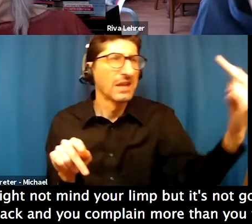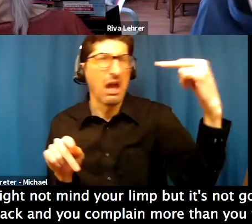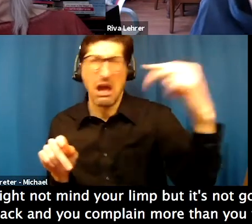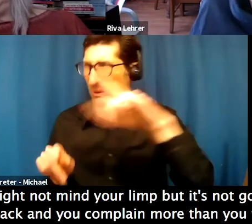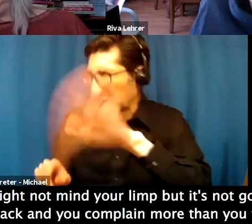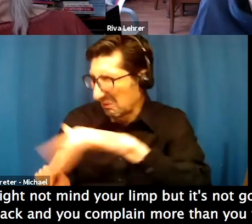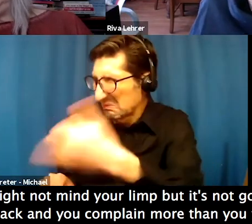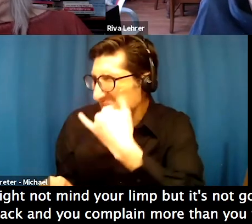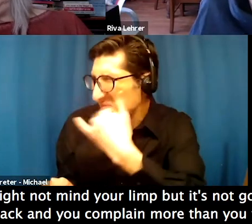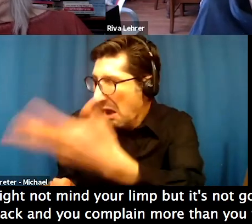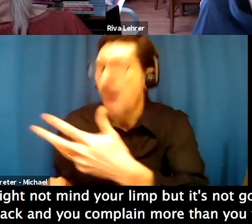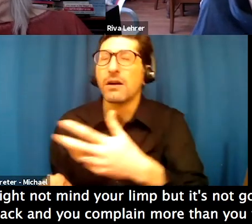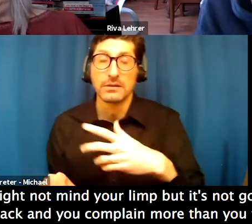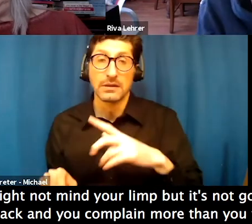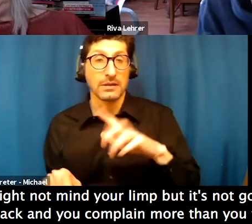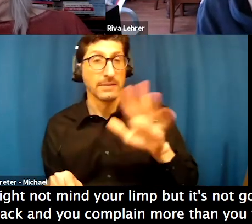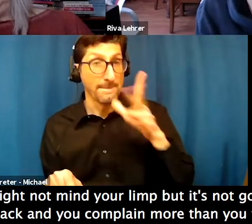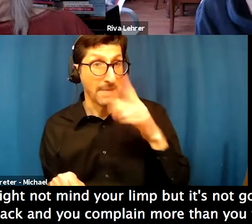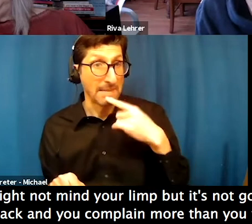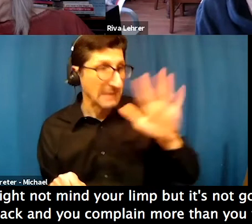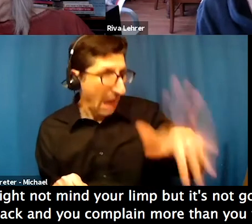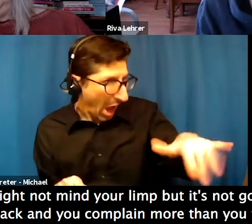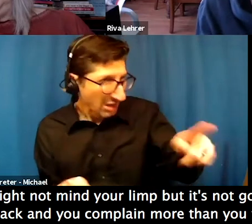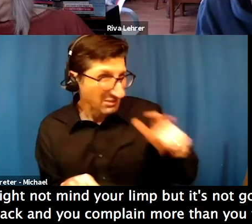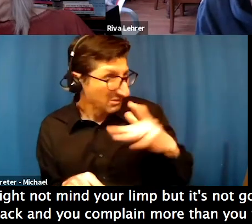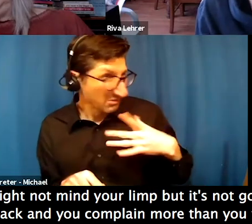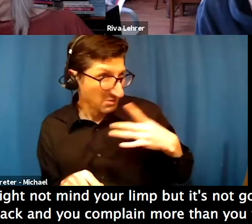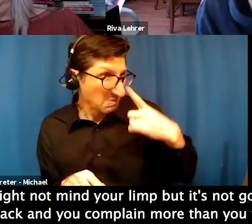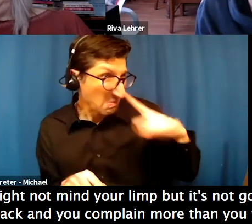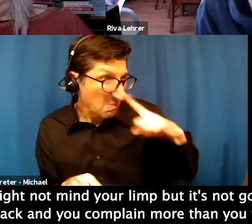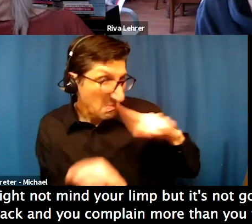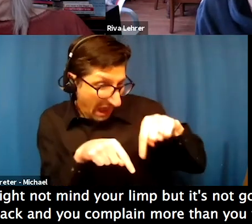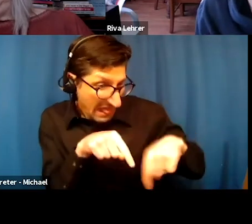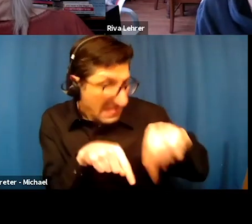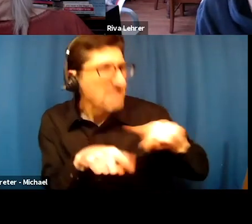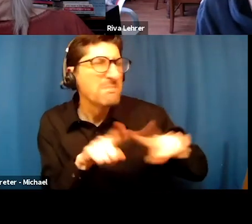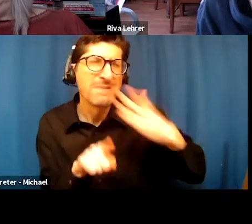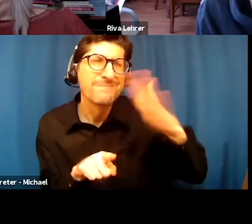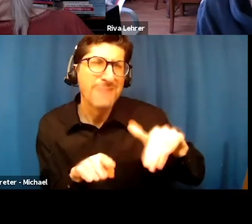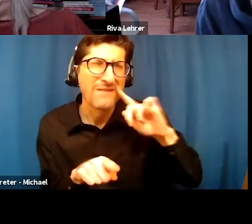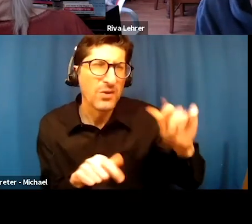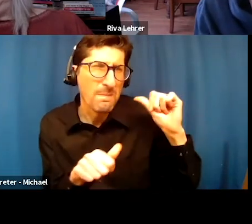You might not mind your limp, but it's not good for your back. And you complain more than you think.